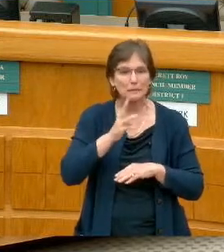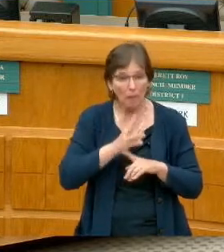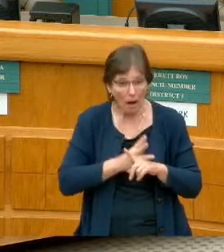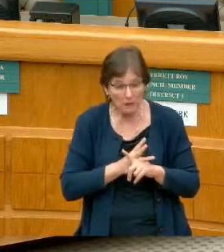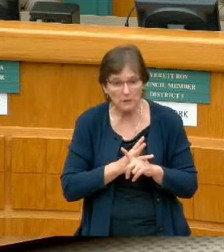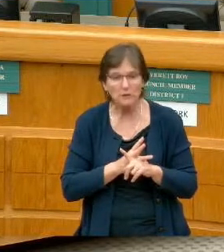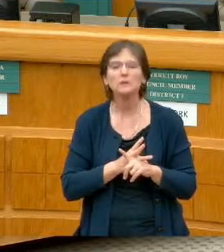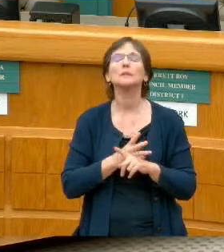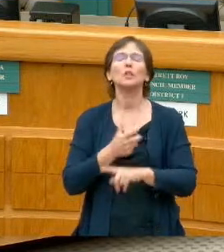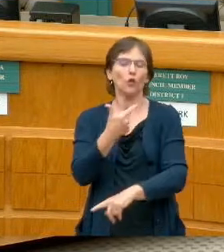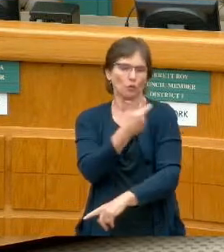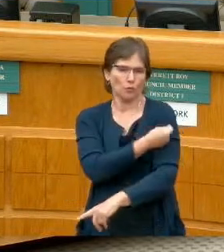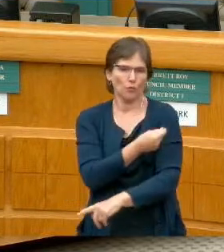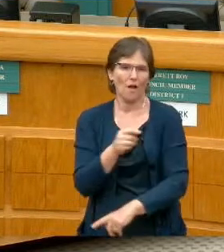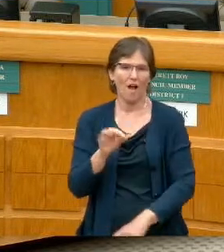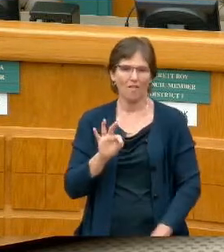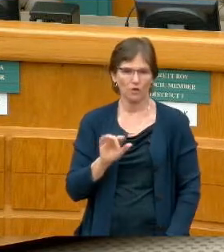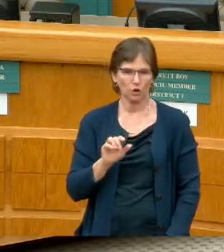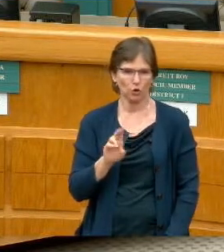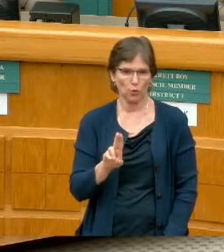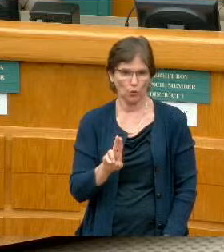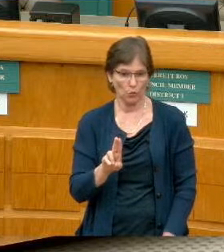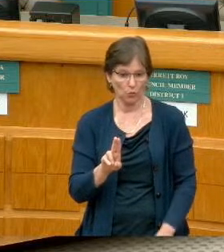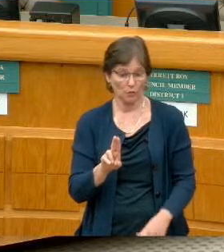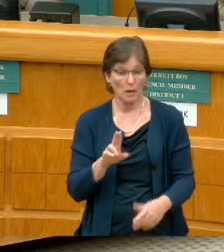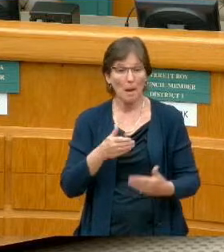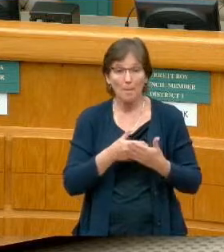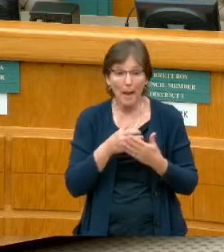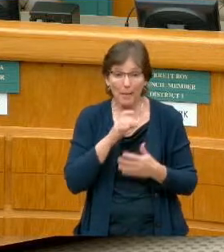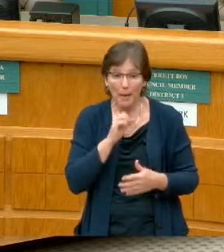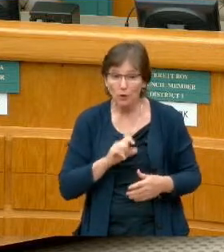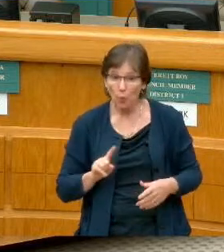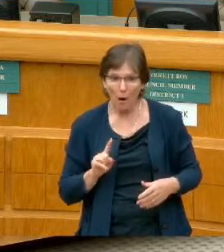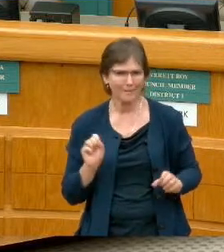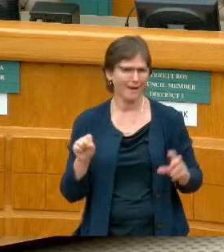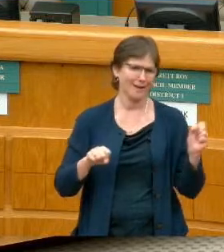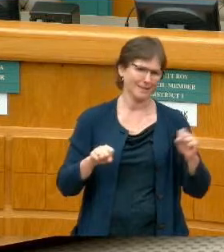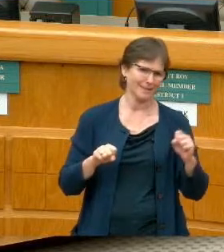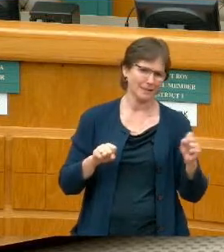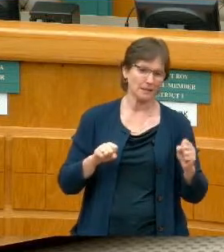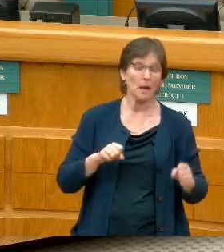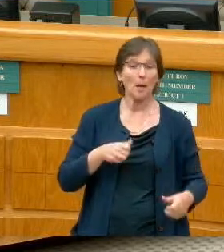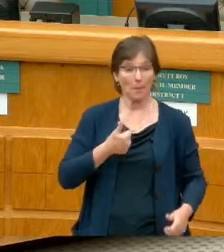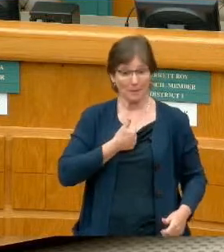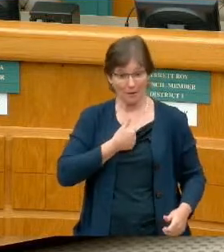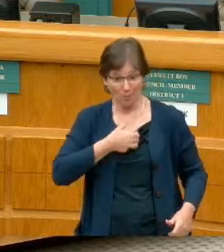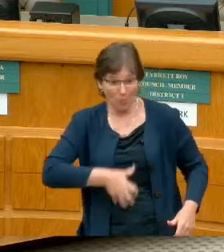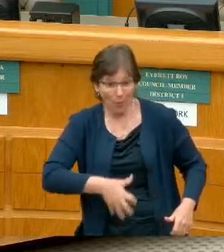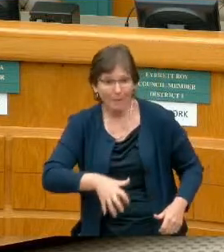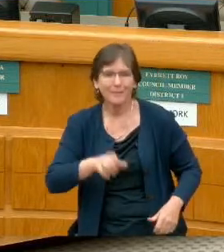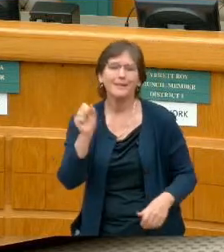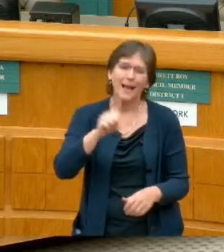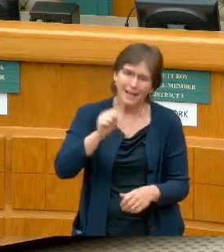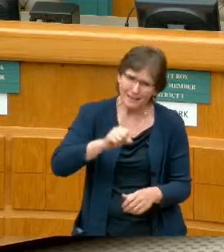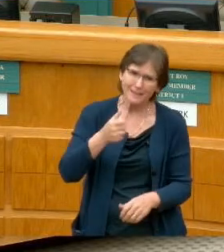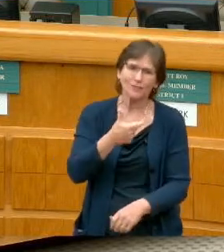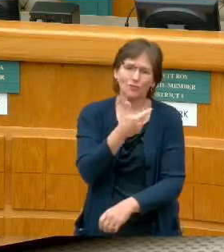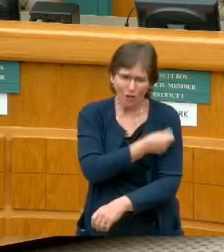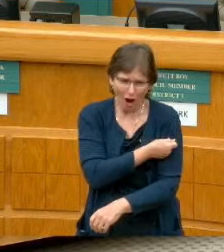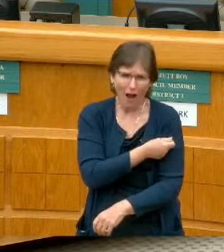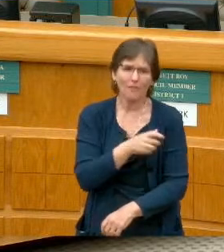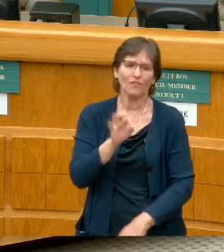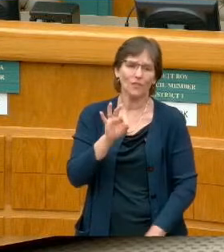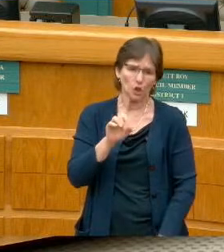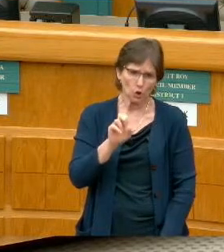Yes. What if my baby's 1? Can I get my flu shot? Yes. What if my child's 7 months old? Can I get my flu shot? The answer is